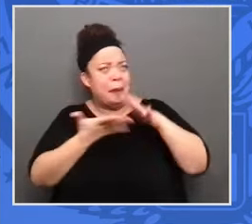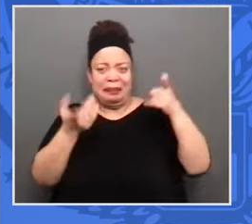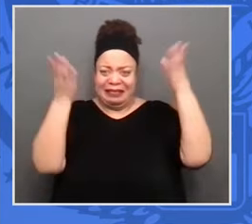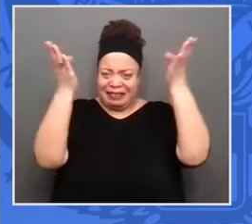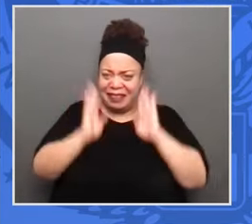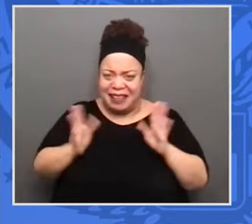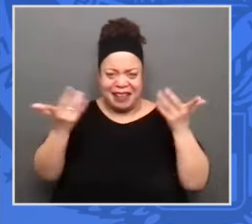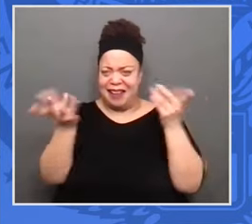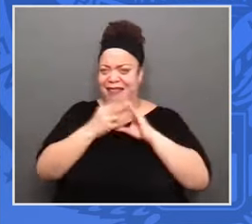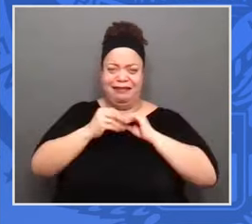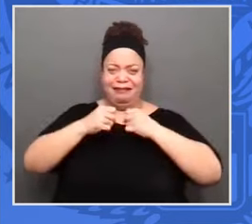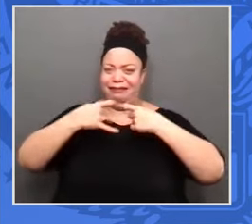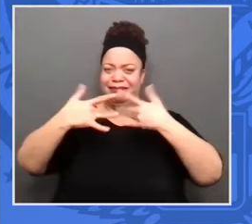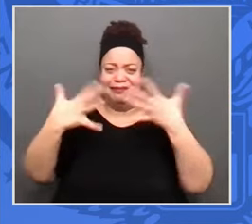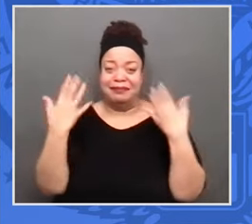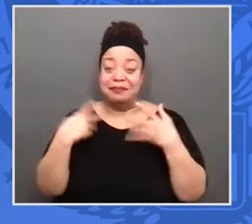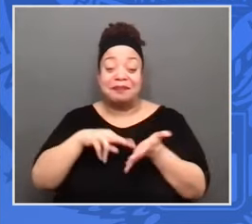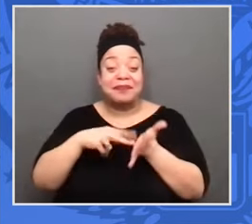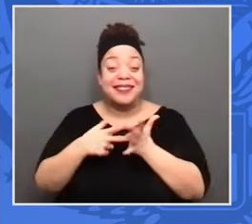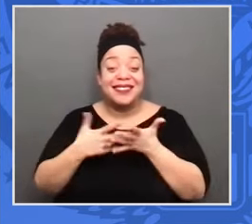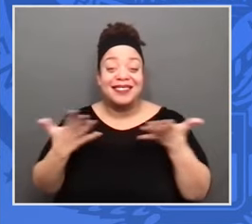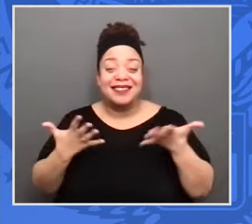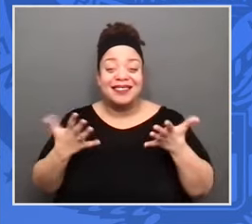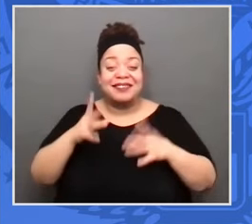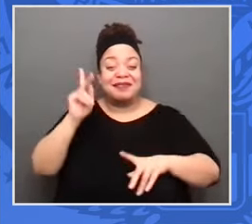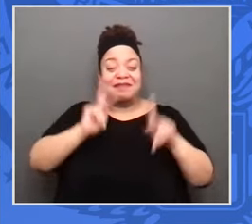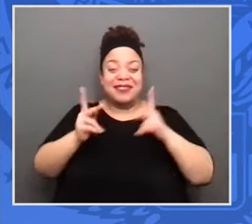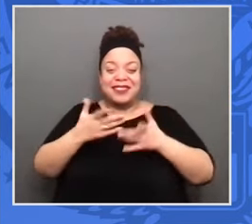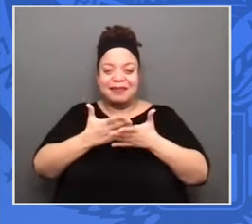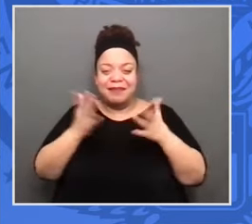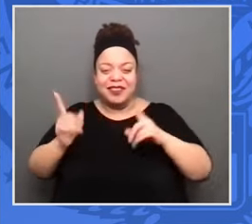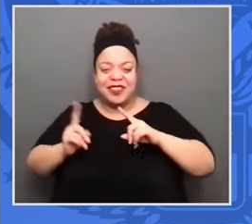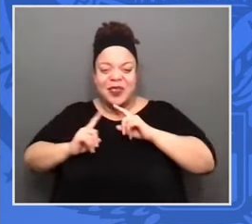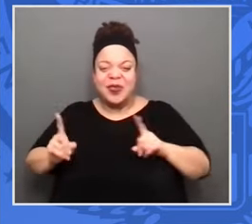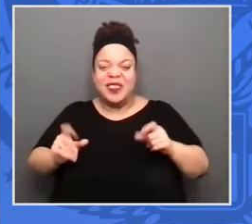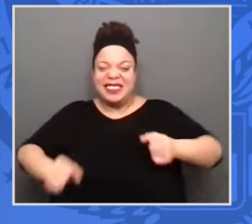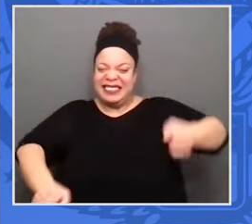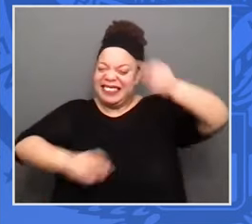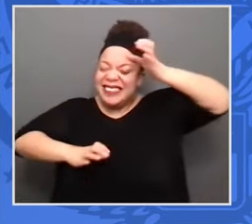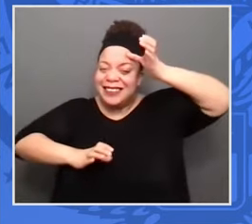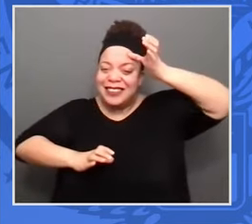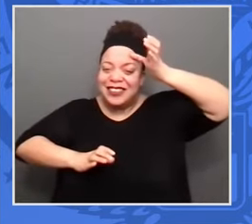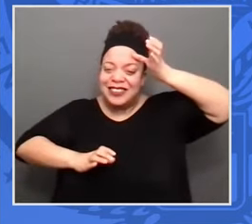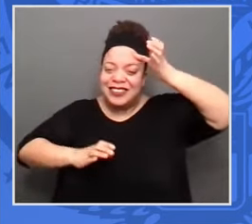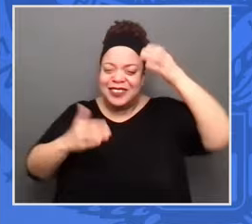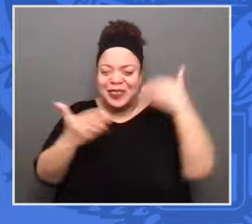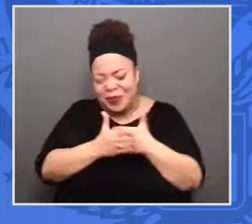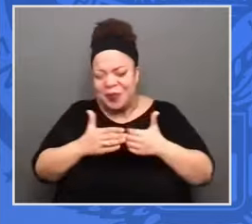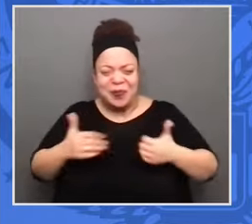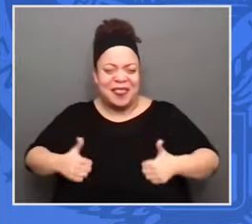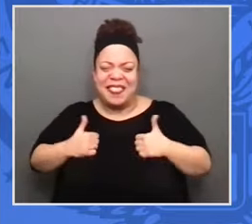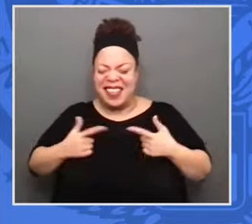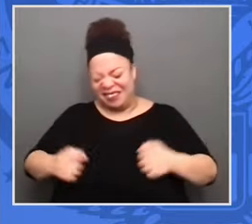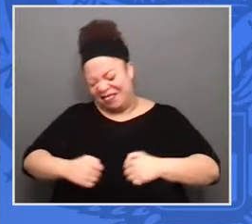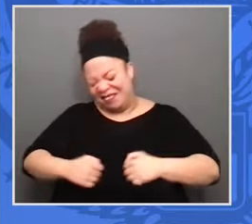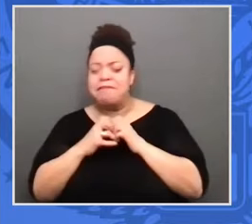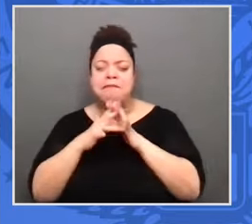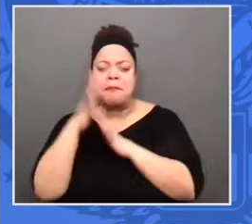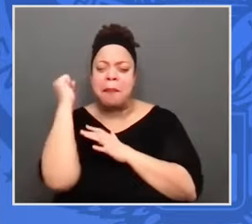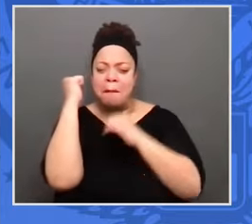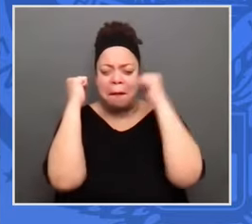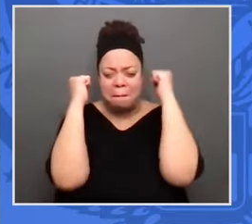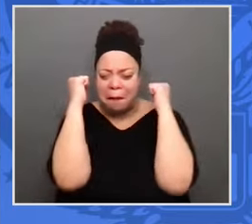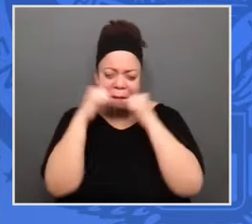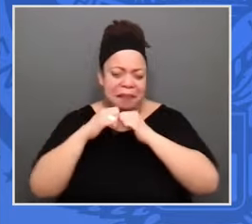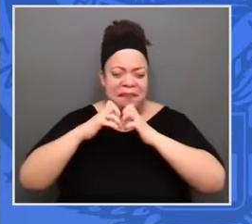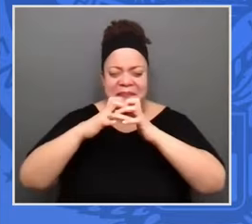the outcry and the birth cry of new life at its term. It means once in a lifetime that justice